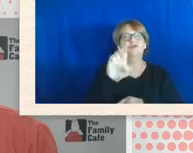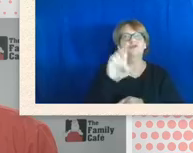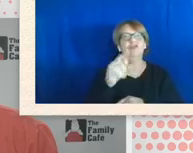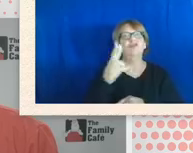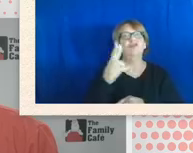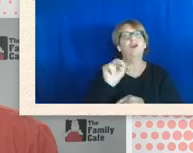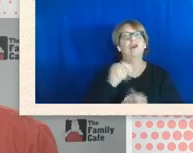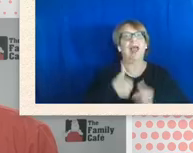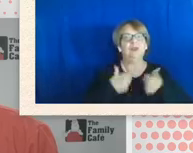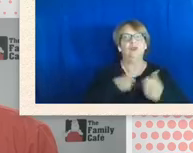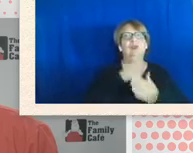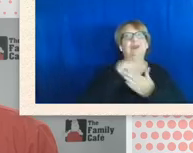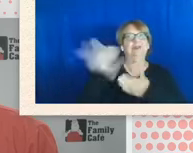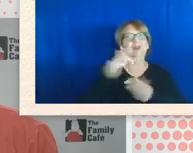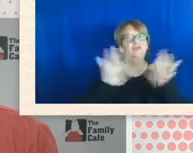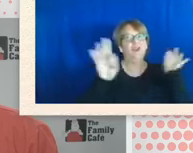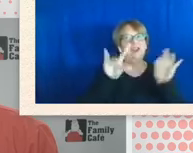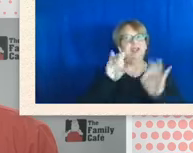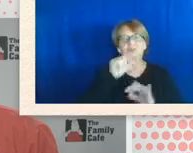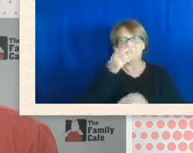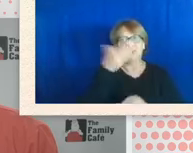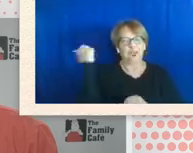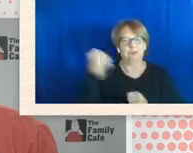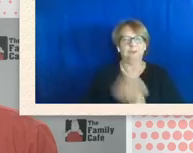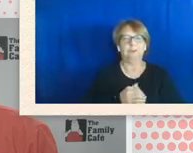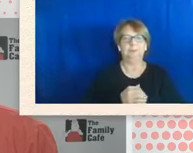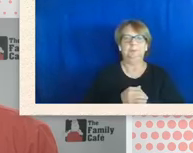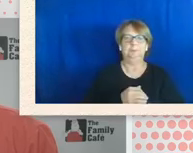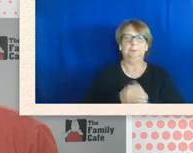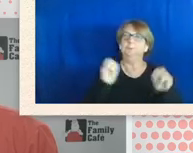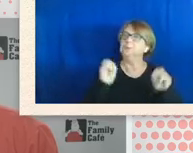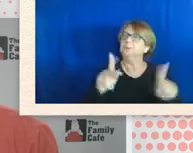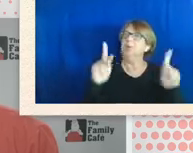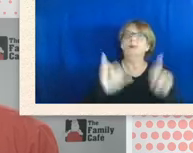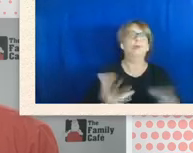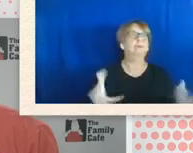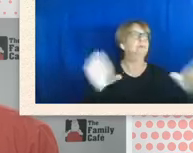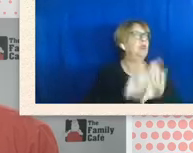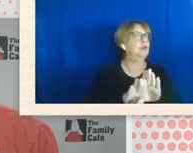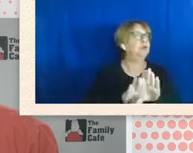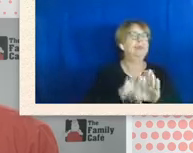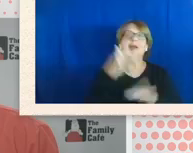gift. So don't forget to do that. All right. Well, that closes out our Friday, and